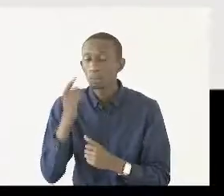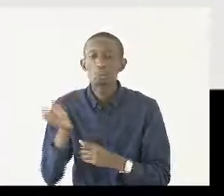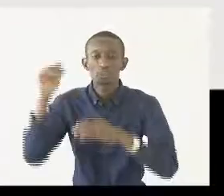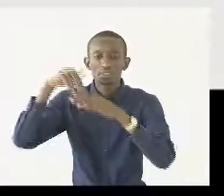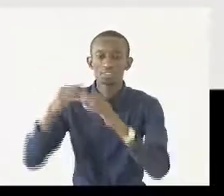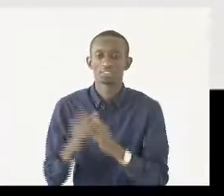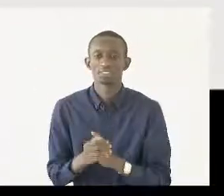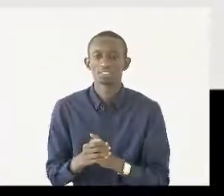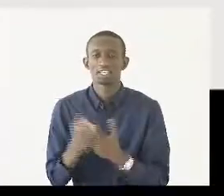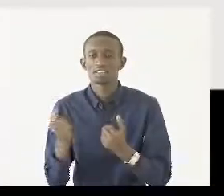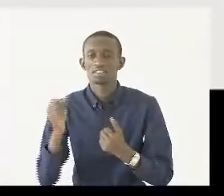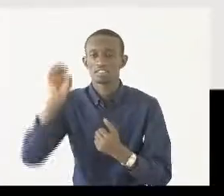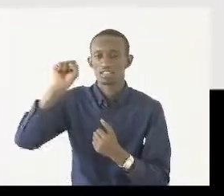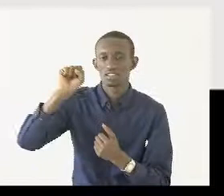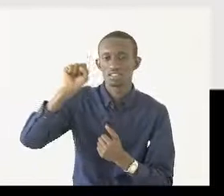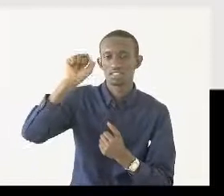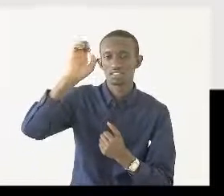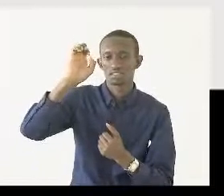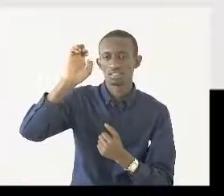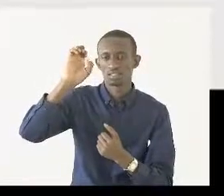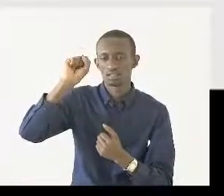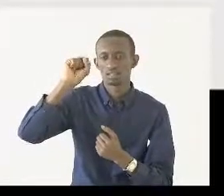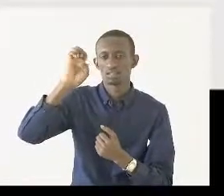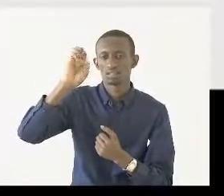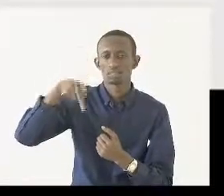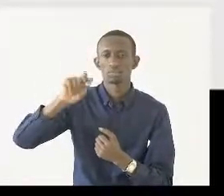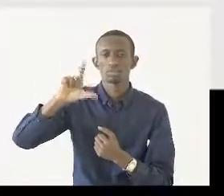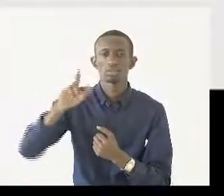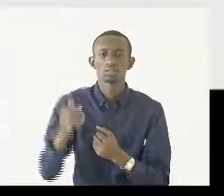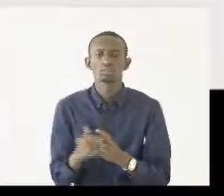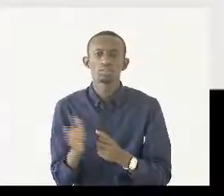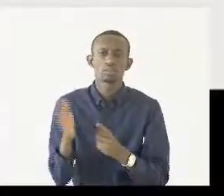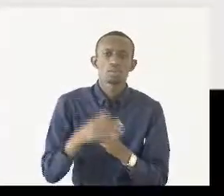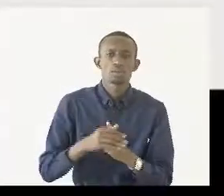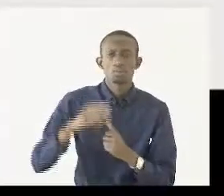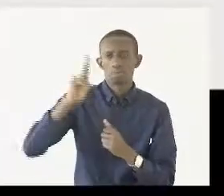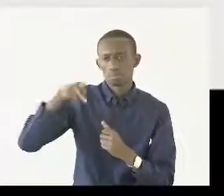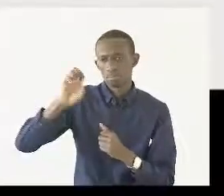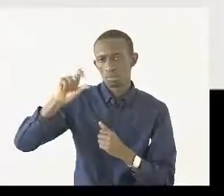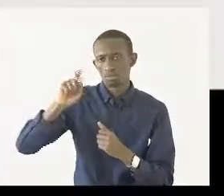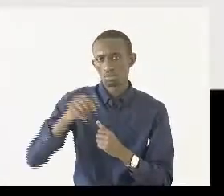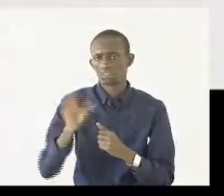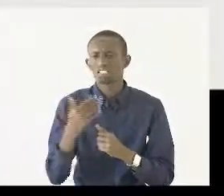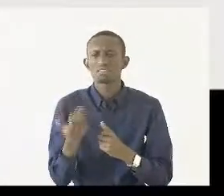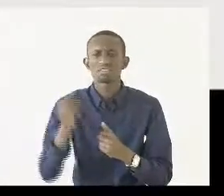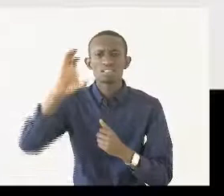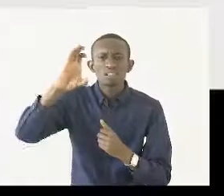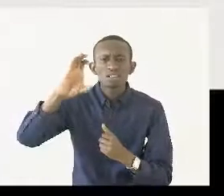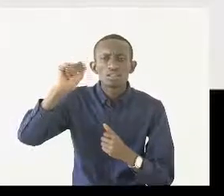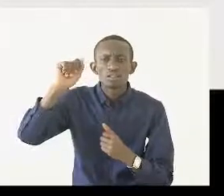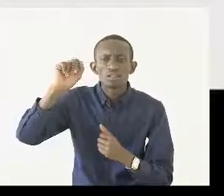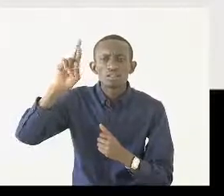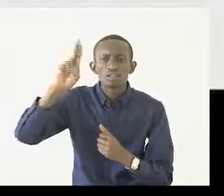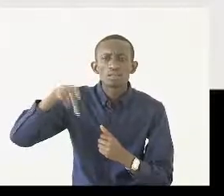It has sepals. It has petals, which are colored. Then it has the carpel, which is the